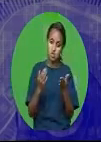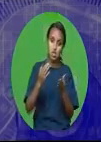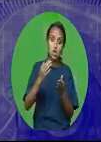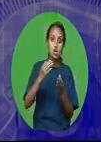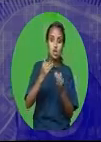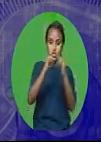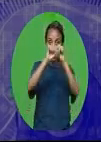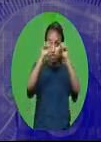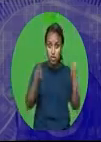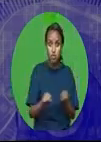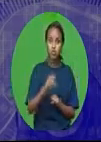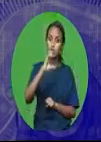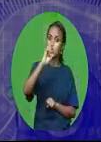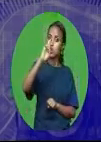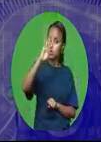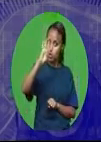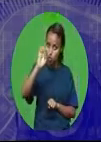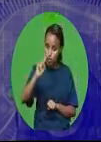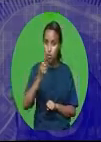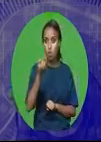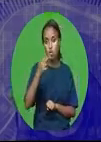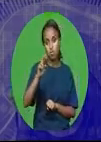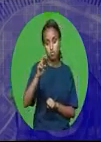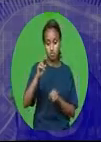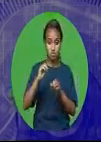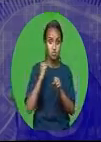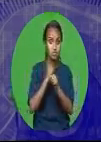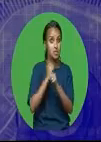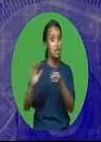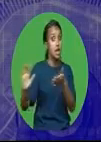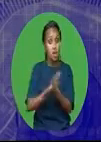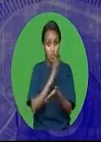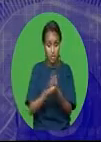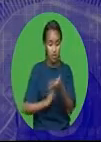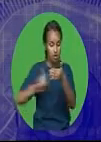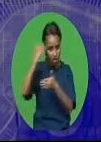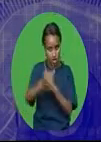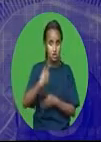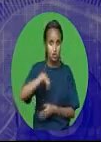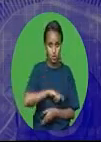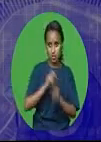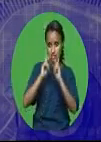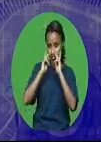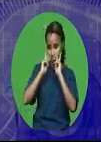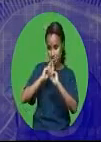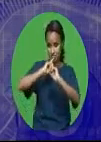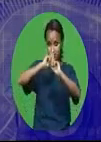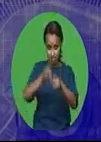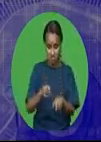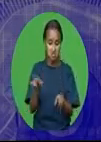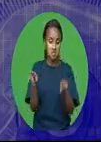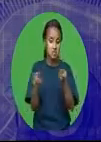or cone can be constructed with a model paper? Next, we will answer this and